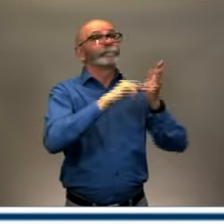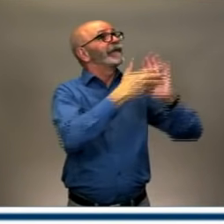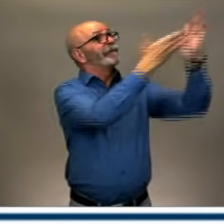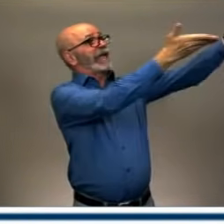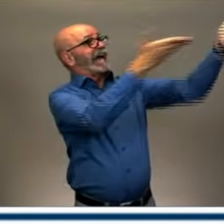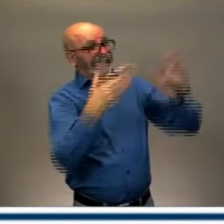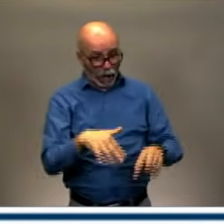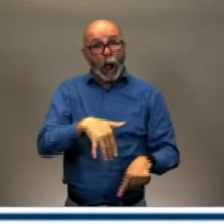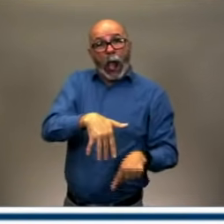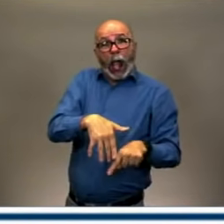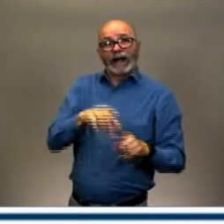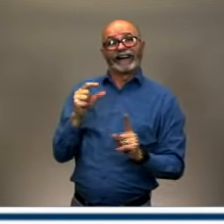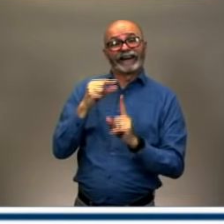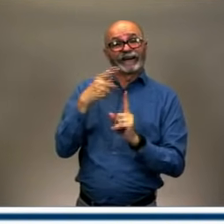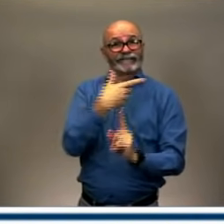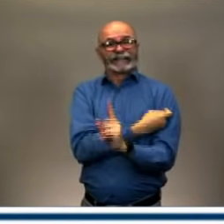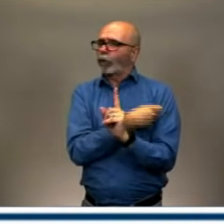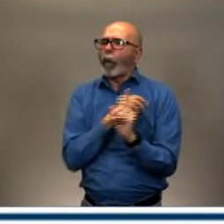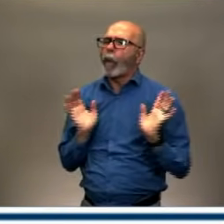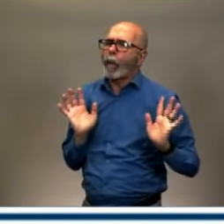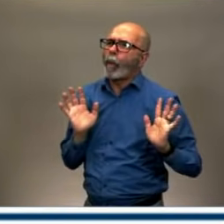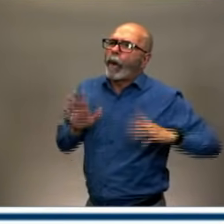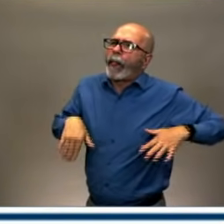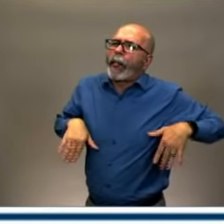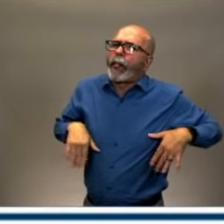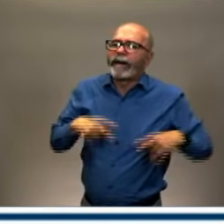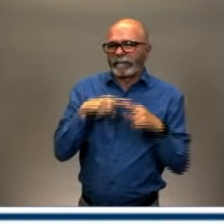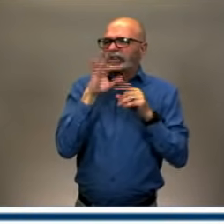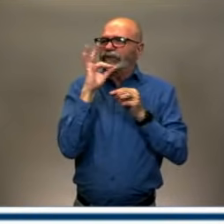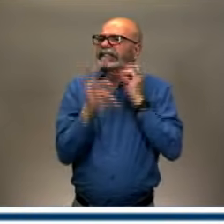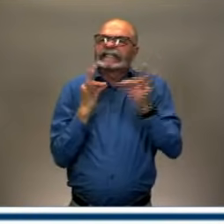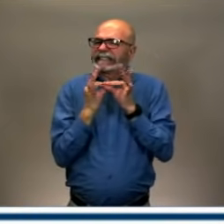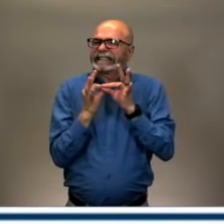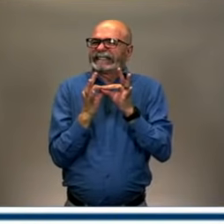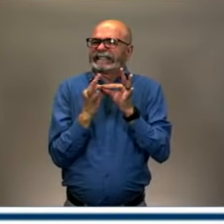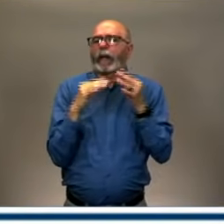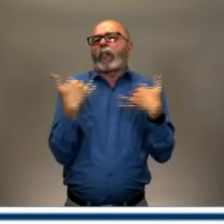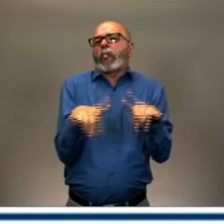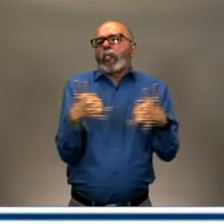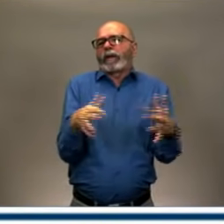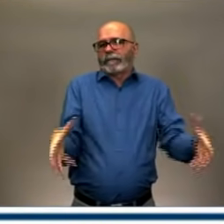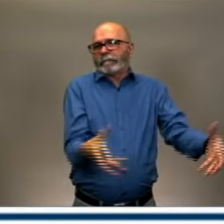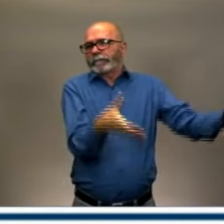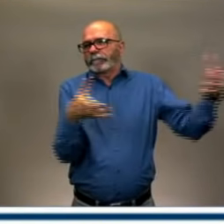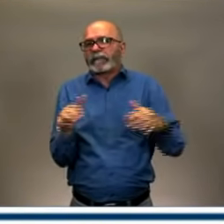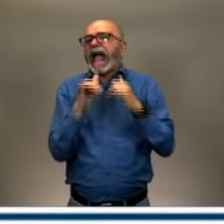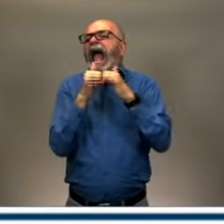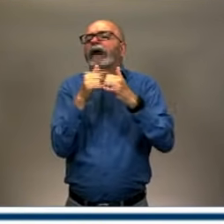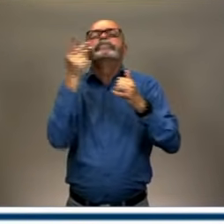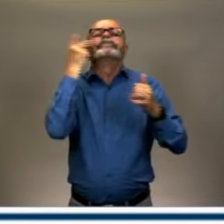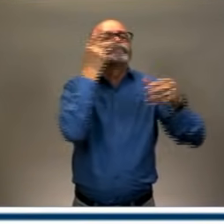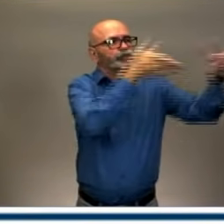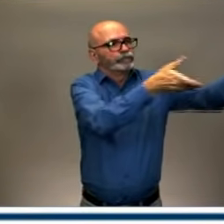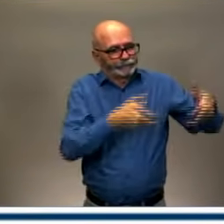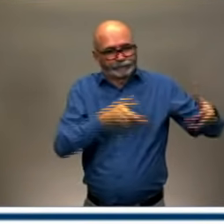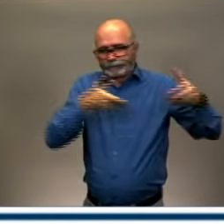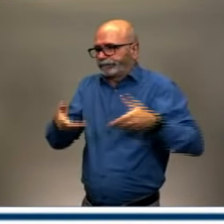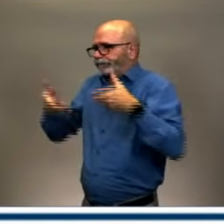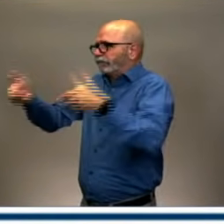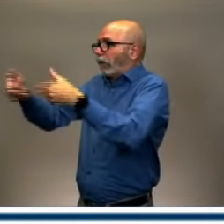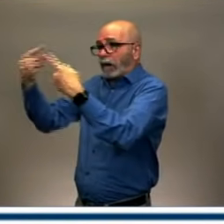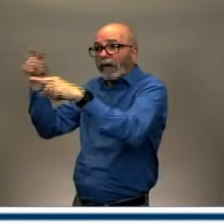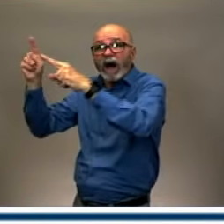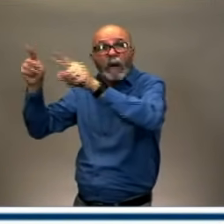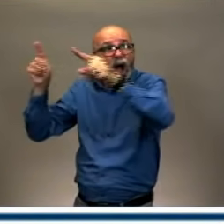the processes we have to do. It becomes long. We now have to figure out how we ship vaccine from our other regional centers to